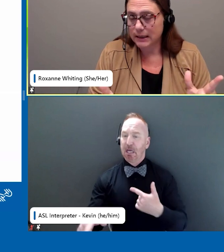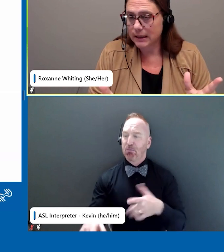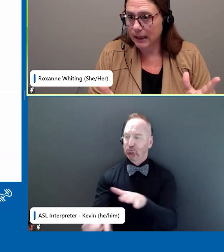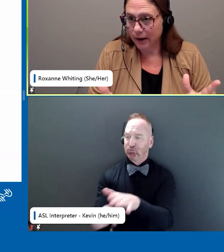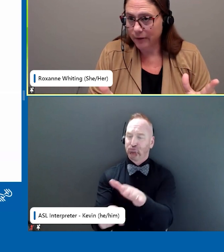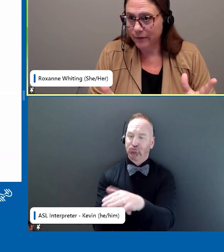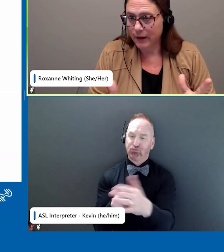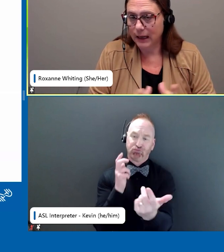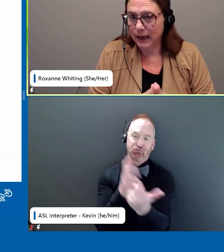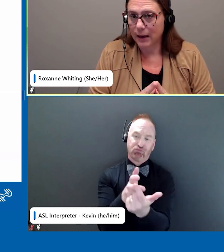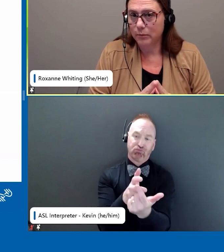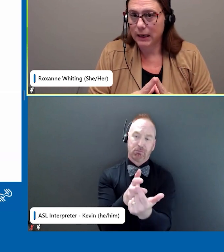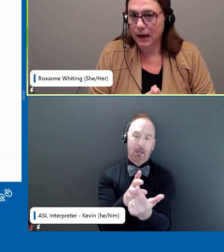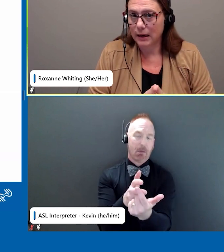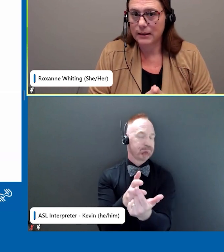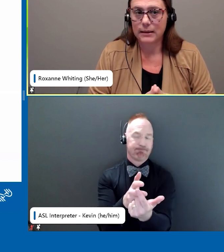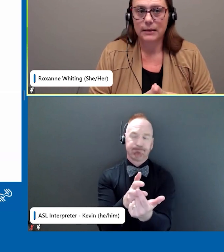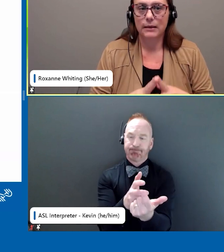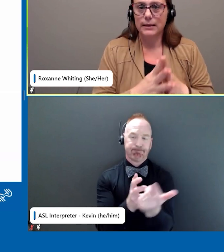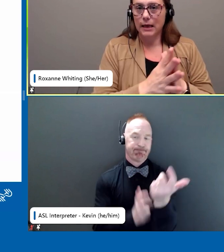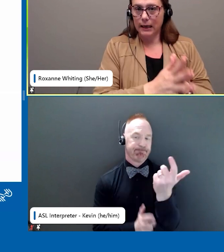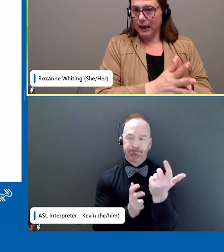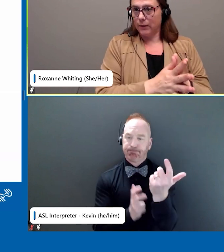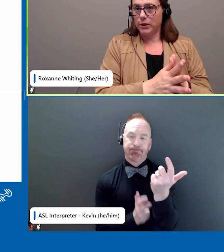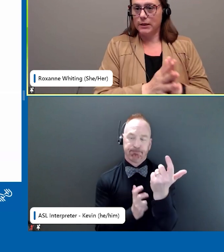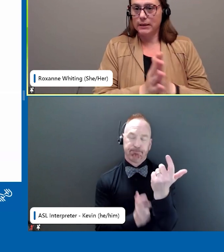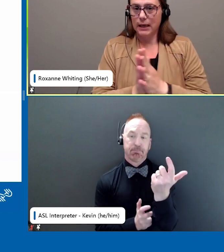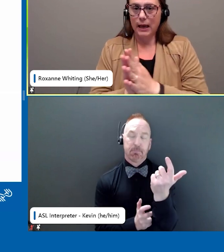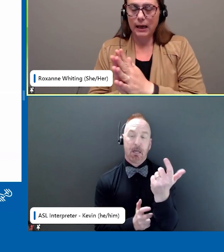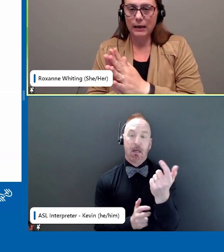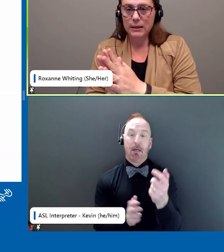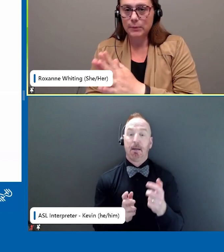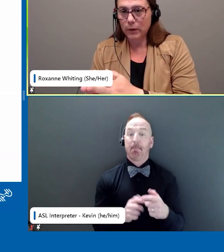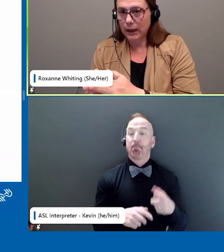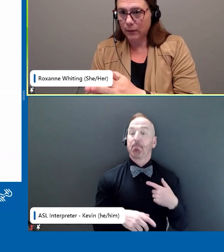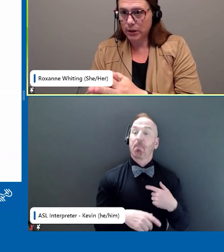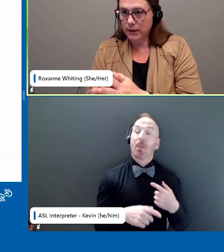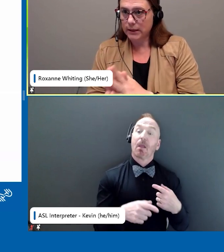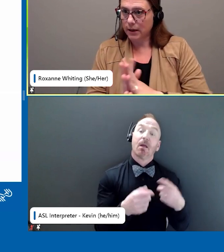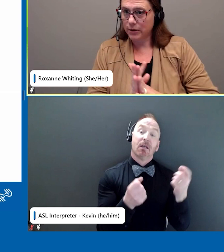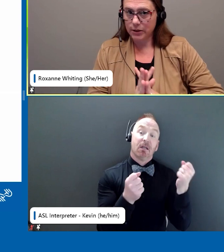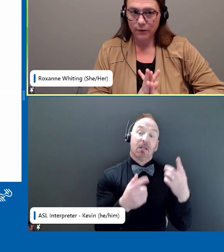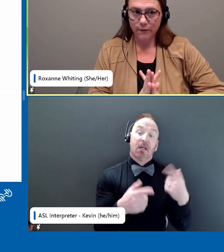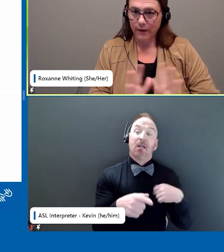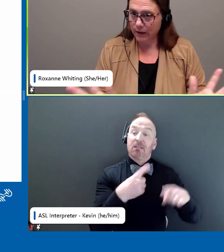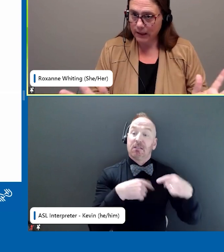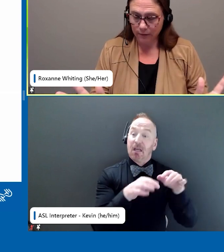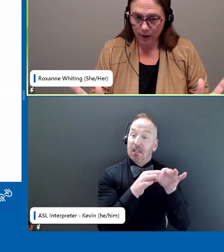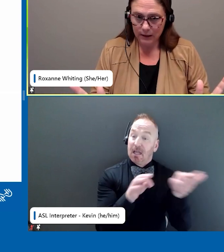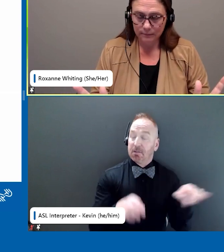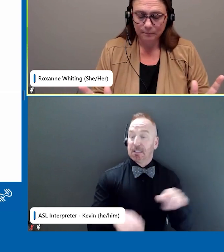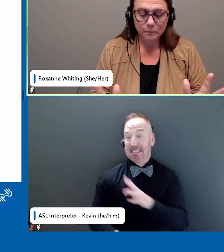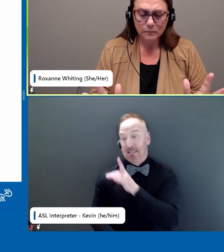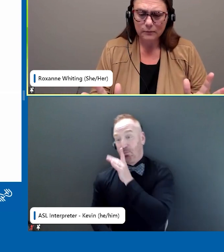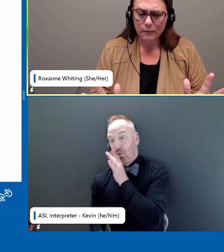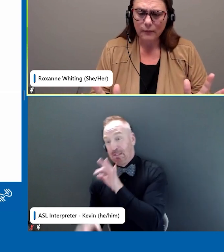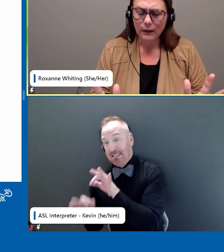It really isn't enough. And again, because signed languages and spoken languages are so very